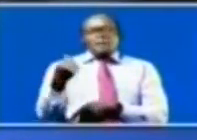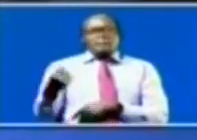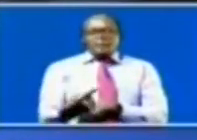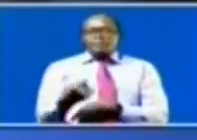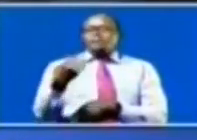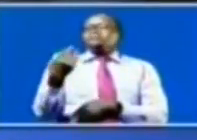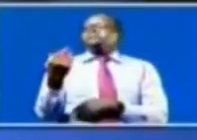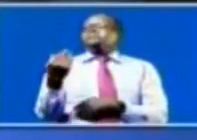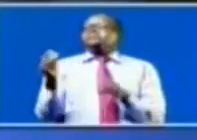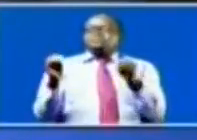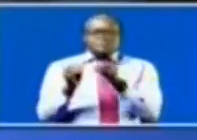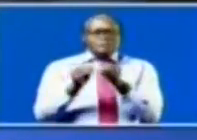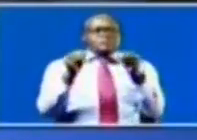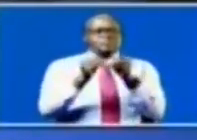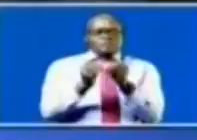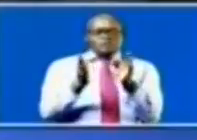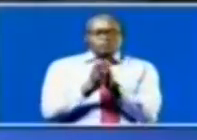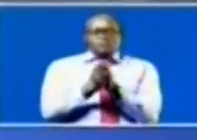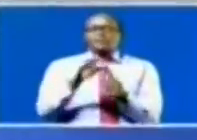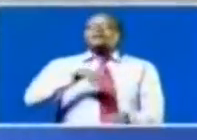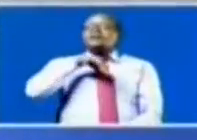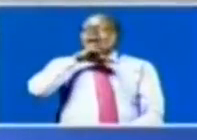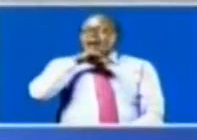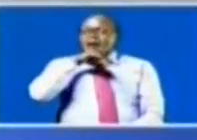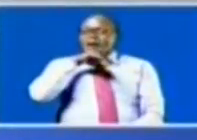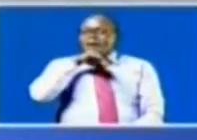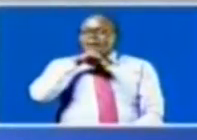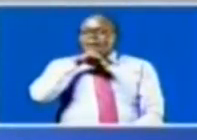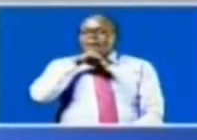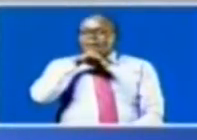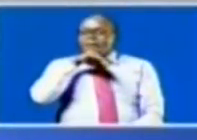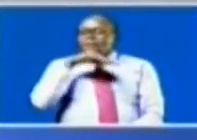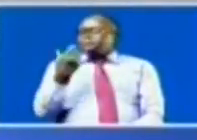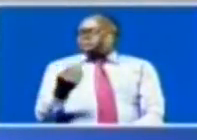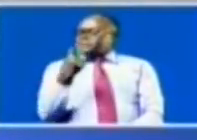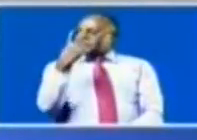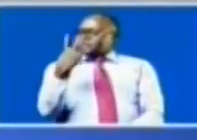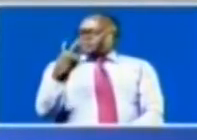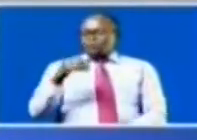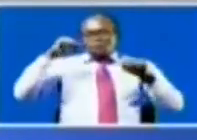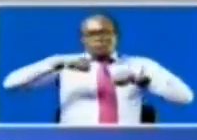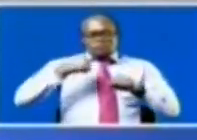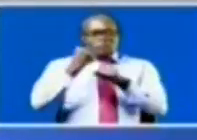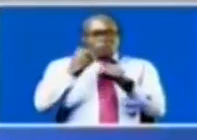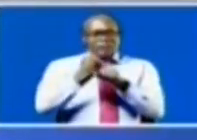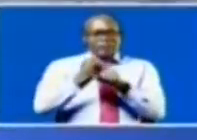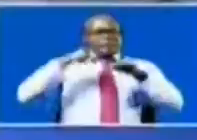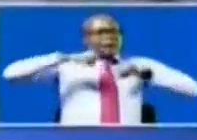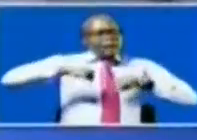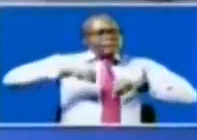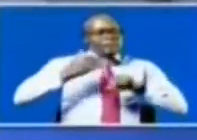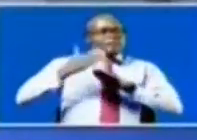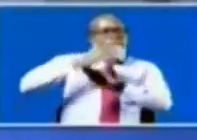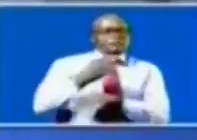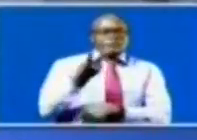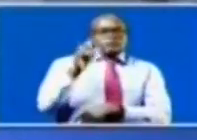several occasions held meetings with opposition chief Raila Odinga, raising suspicion of a possible working political alliance